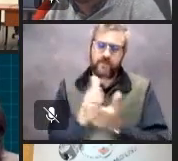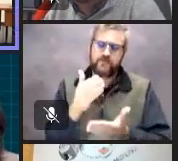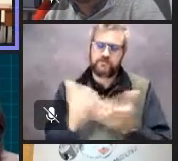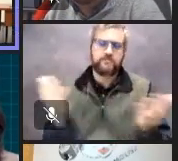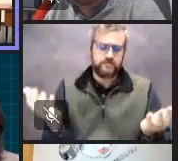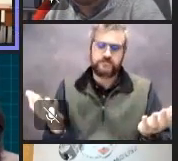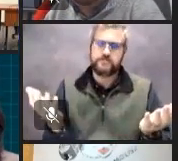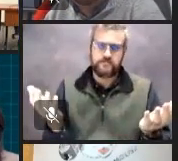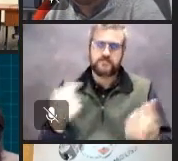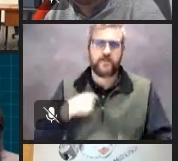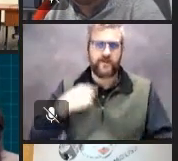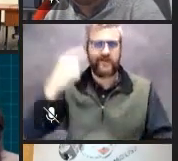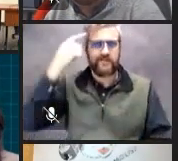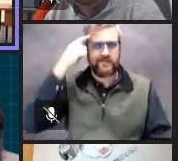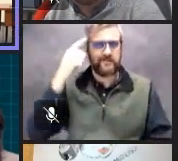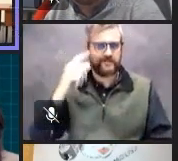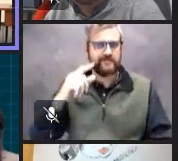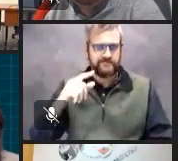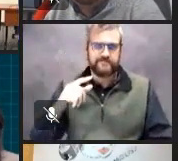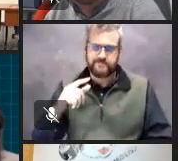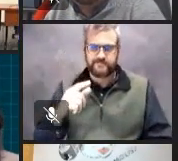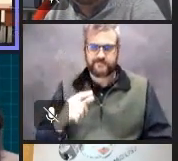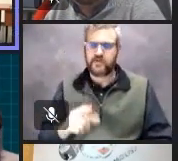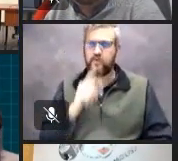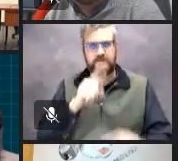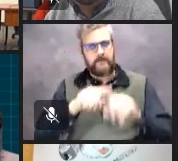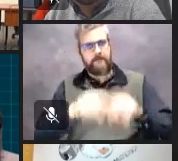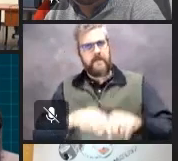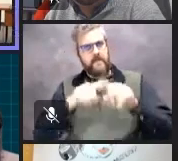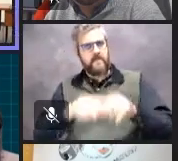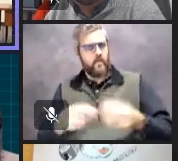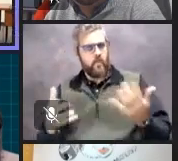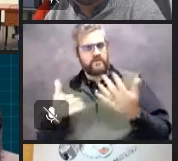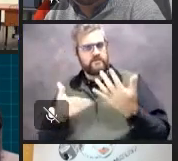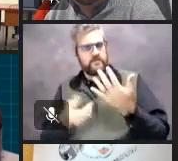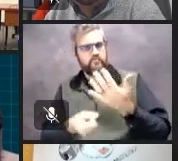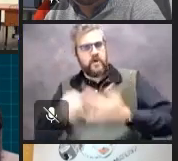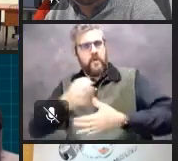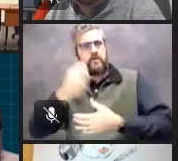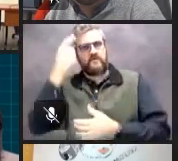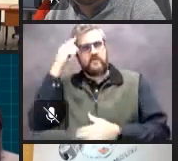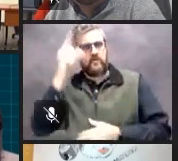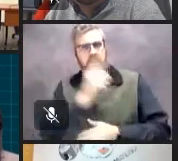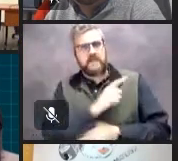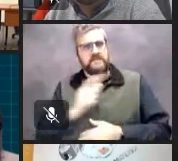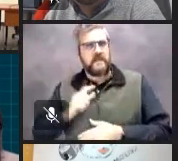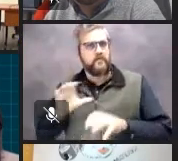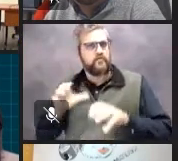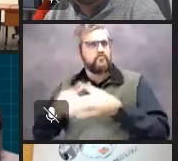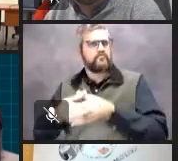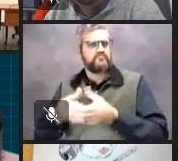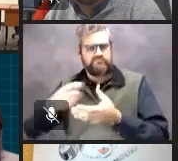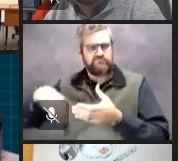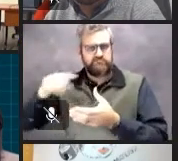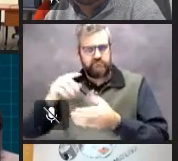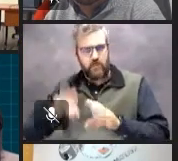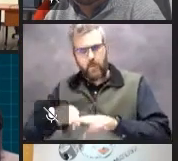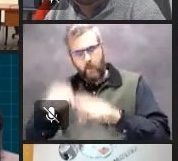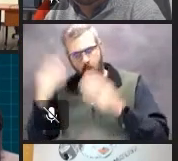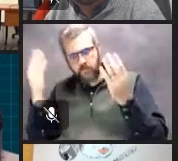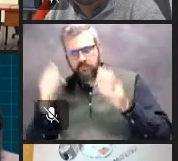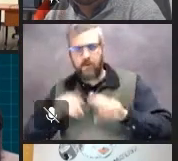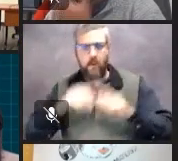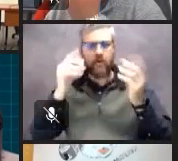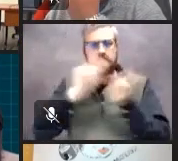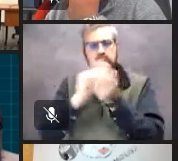think that it's really going to depend on what the priorities of the legislature are and what they're going to open up and change